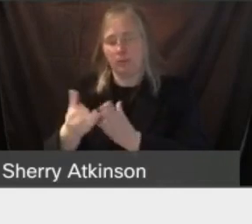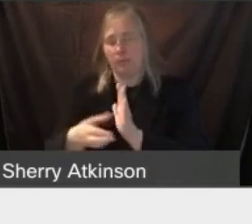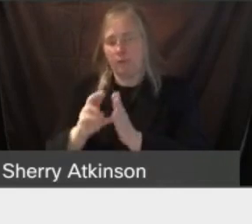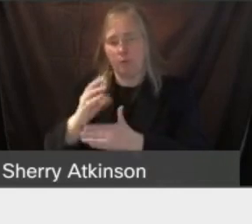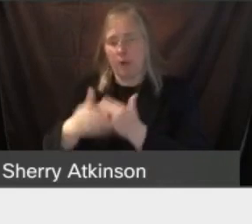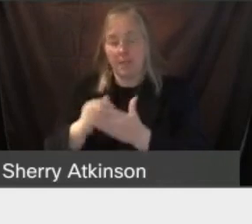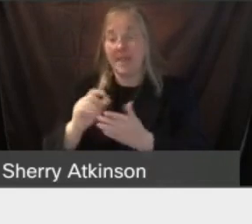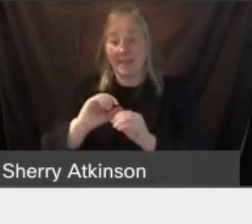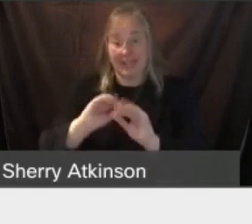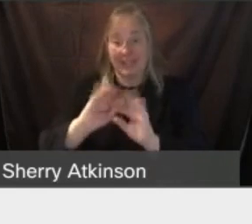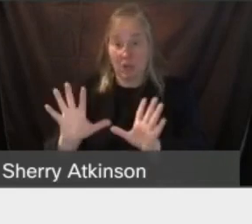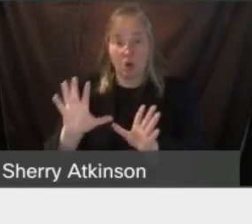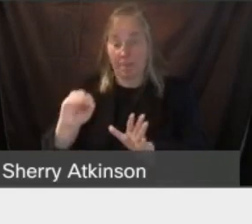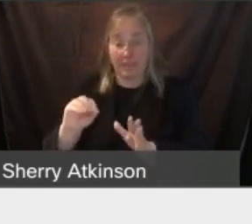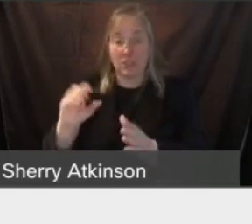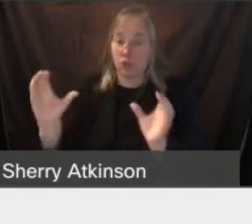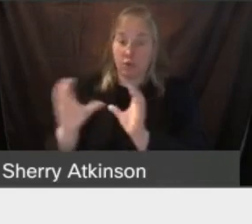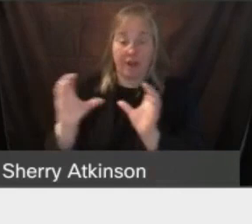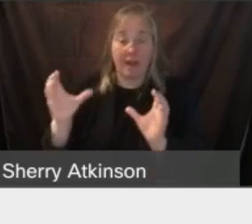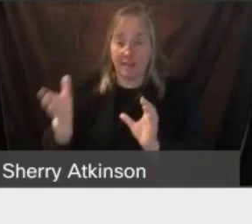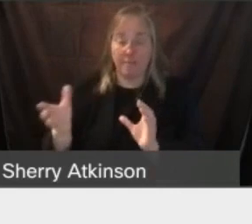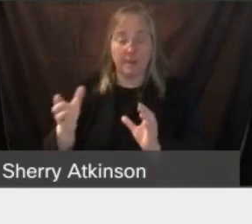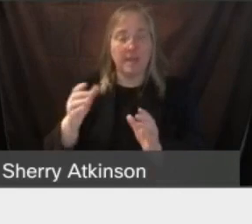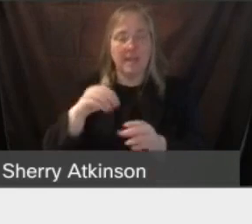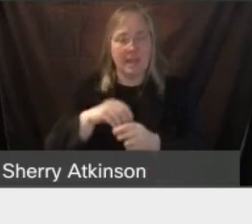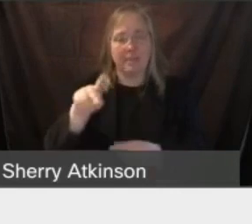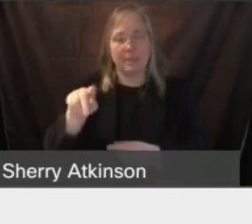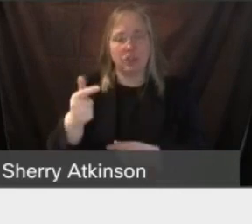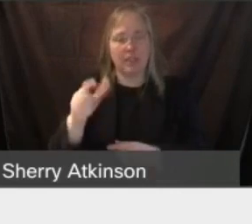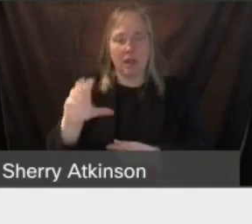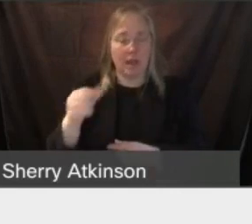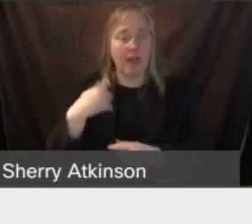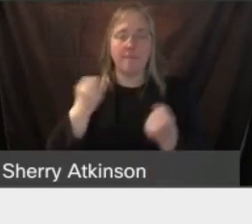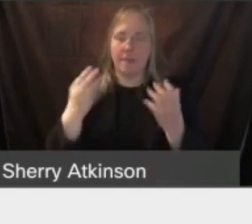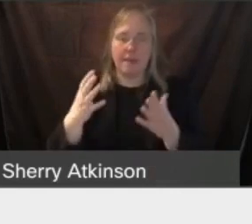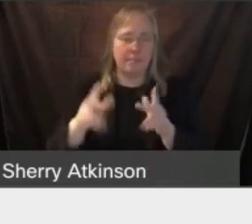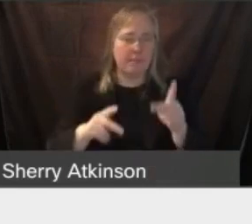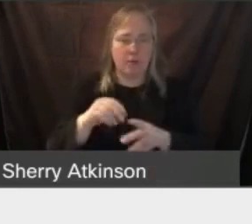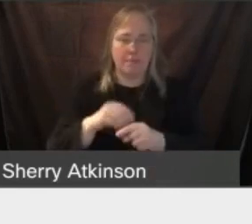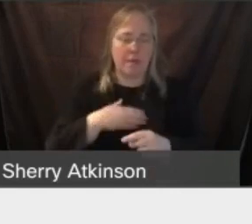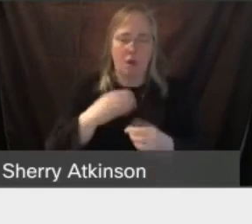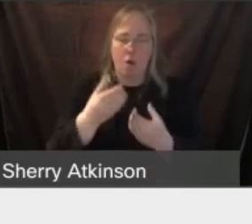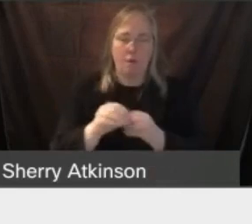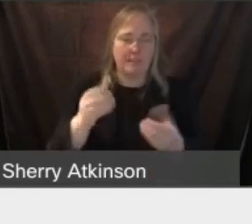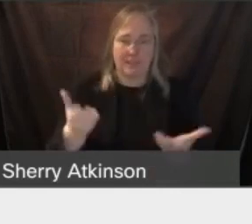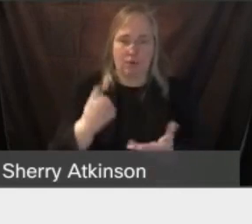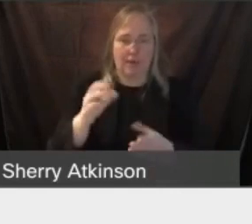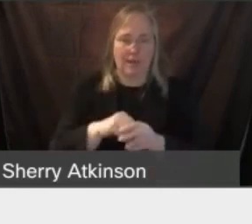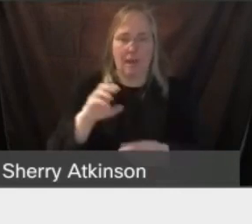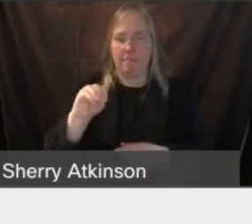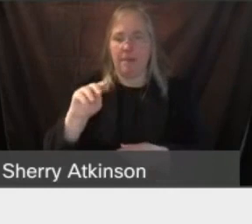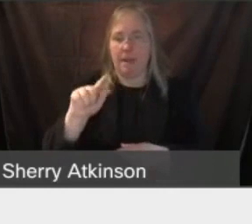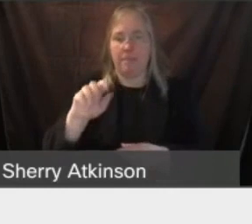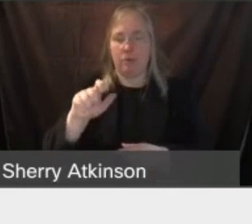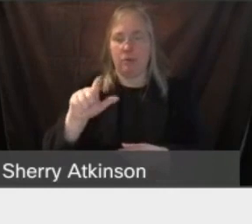certify them. In the case of Prince George's County, I have multiple folks in my office here in Maple Lawn that are